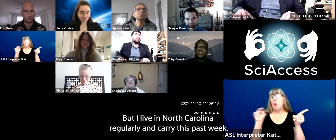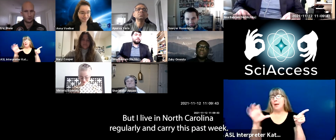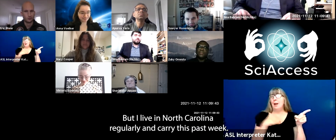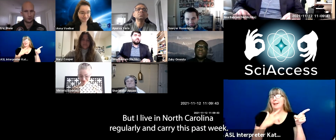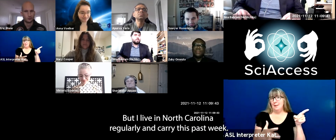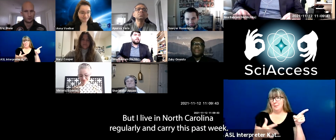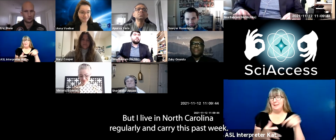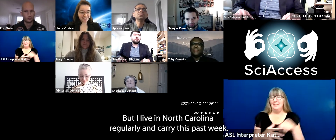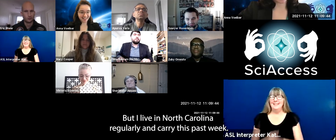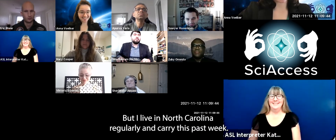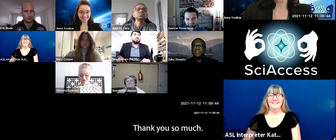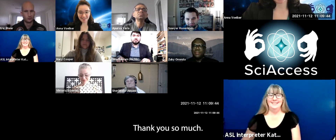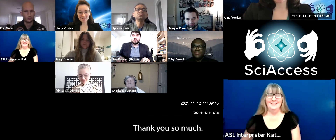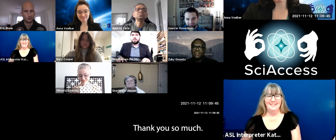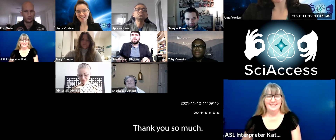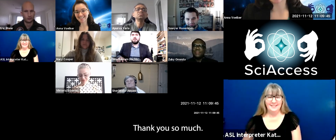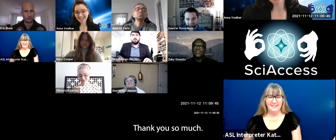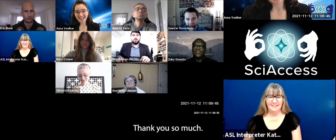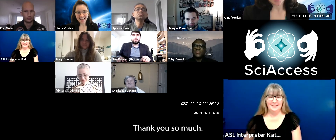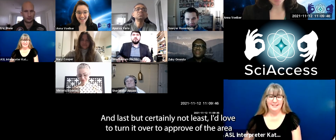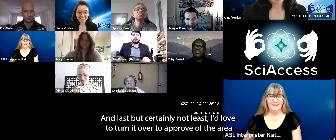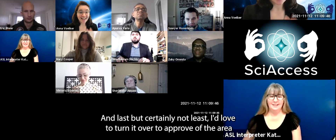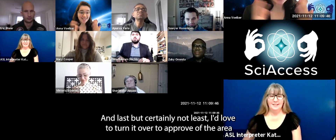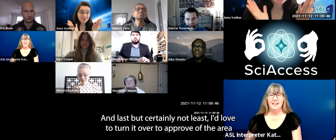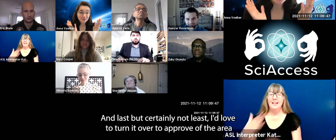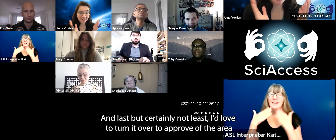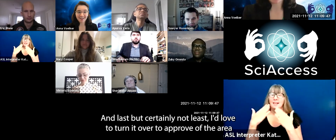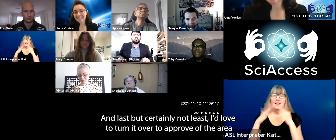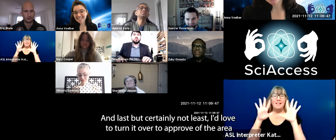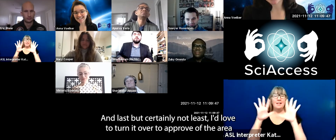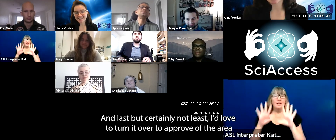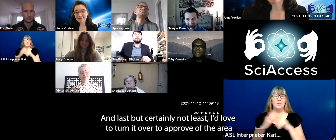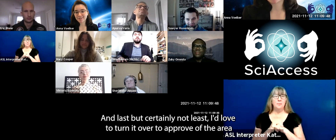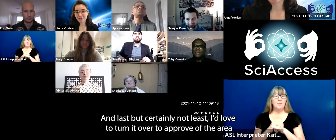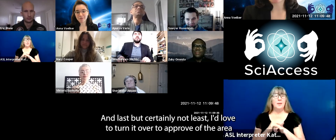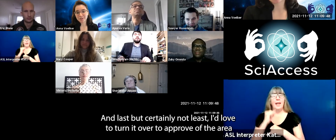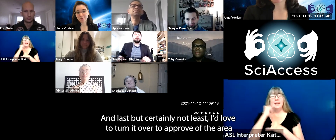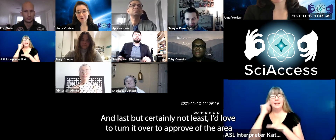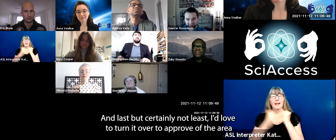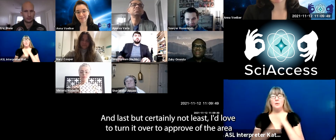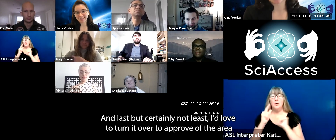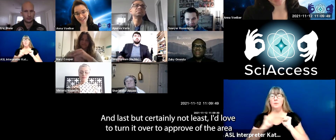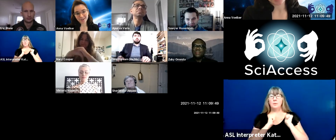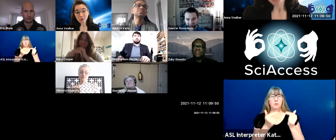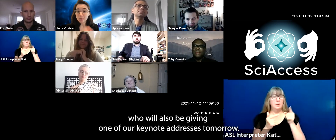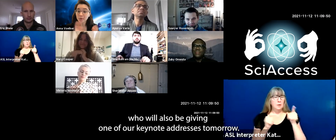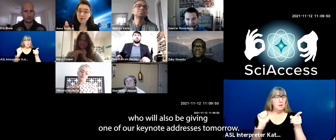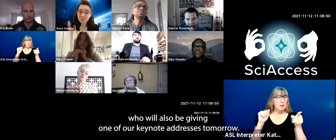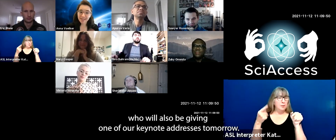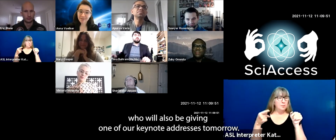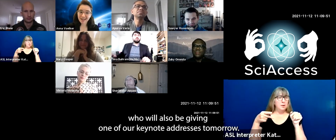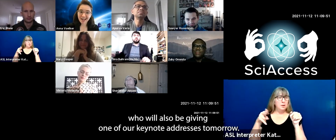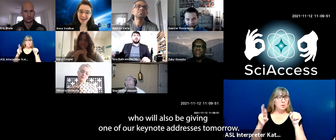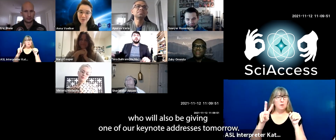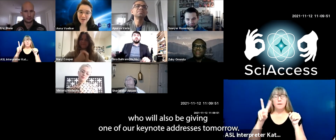Cary. Fantastic. Thank you so much. And last but certainly not least, I'd love to turn it over to Apurva Varia, who will also